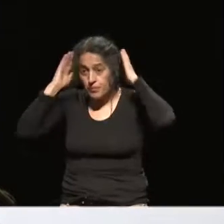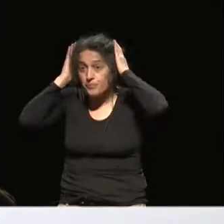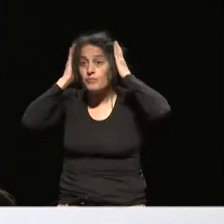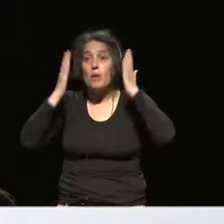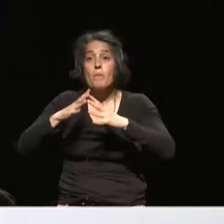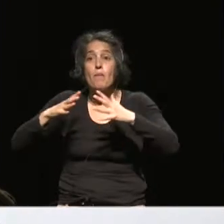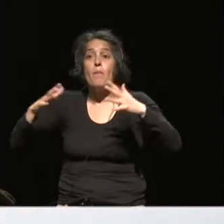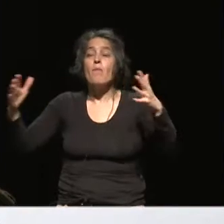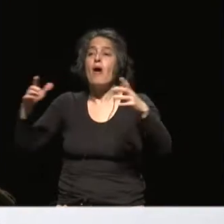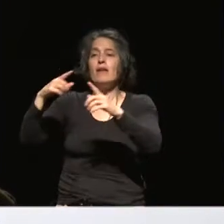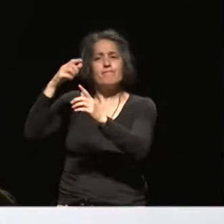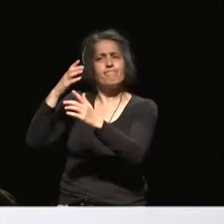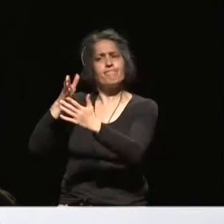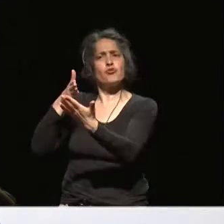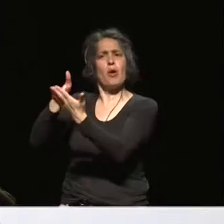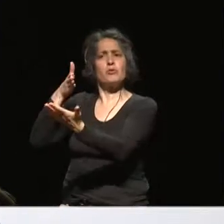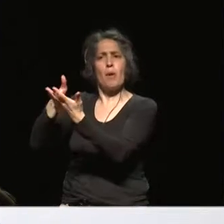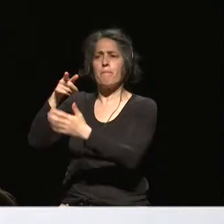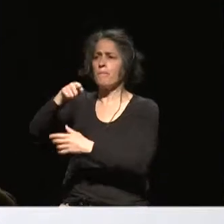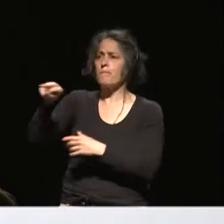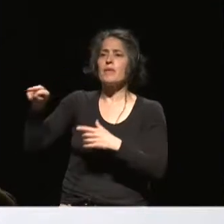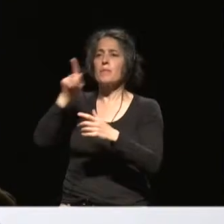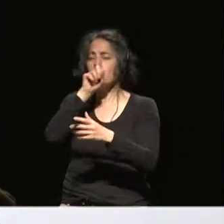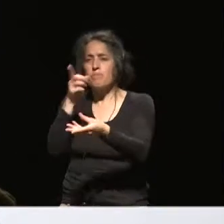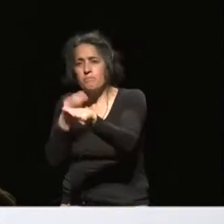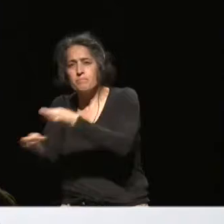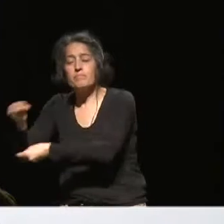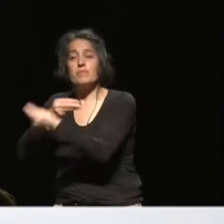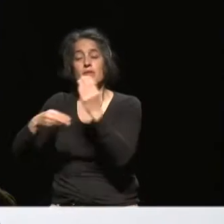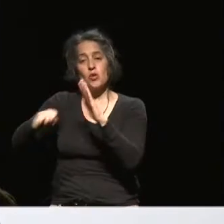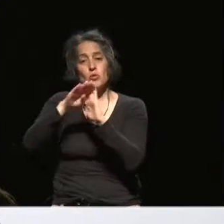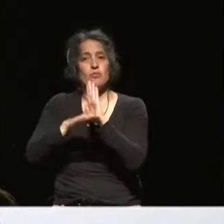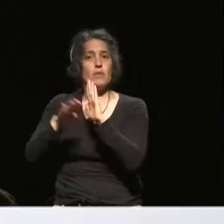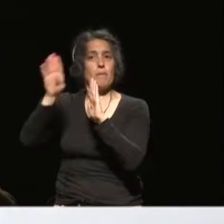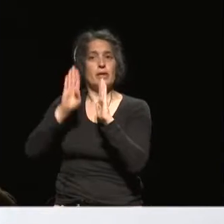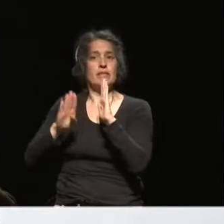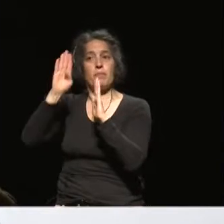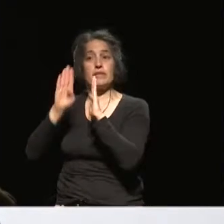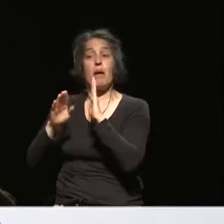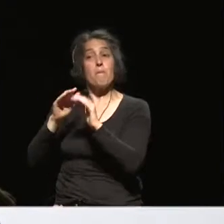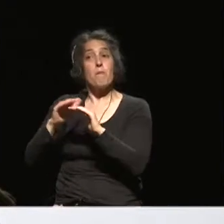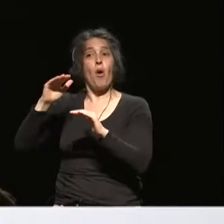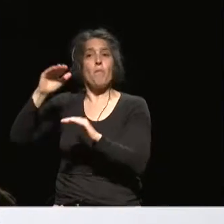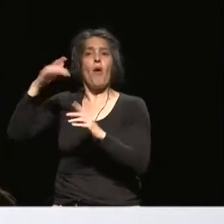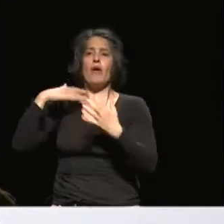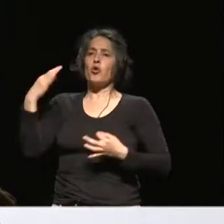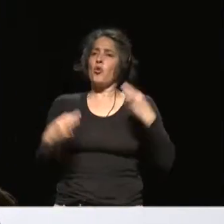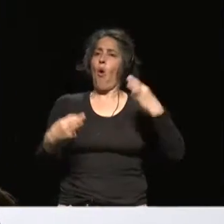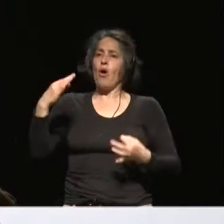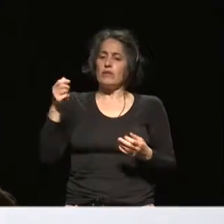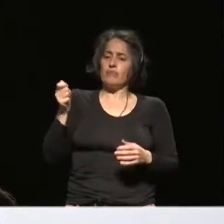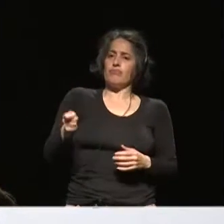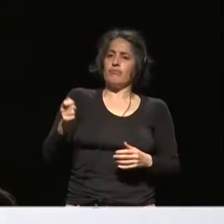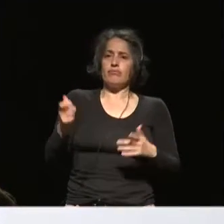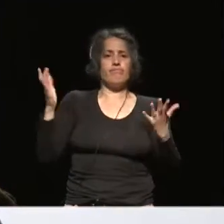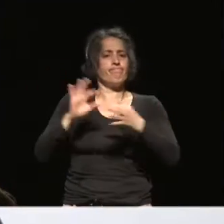of these: better anti-corruption and transparency legislation, increasing evidence of judicial independence, which means that